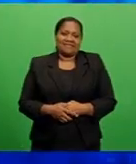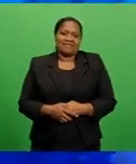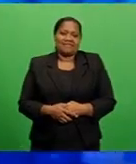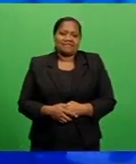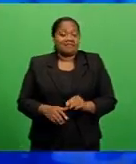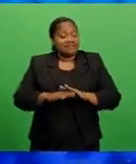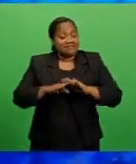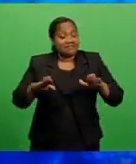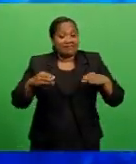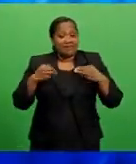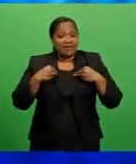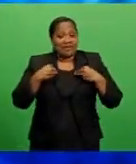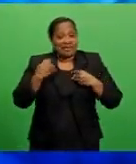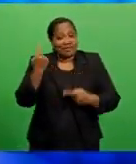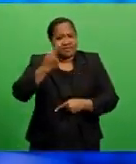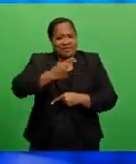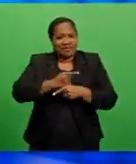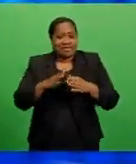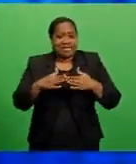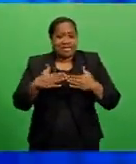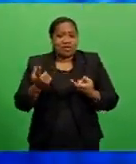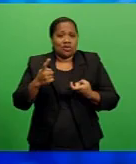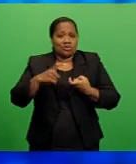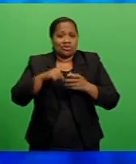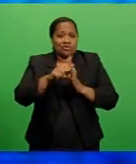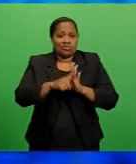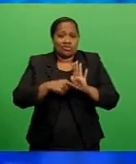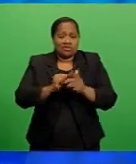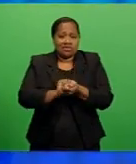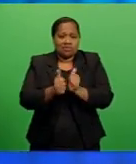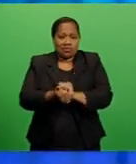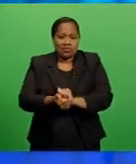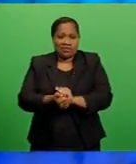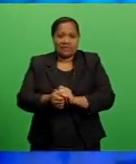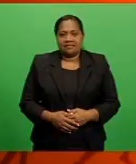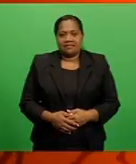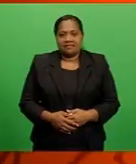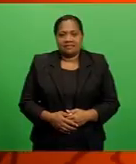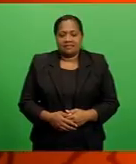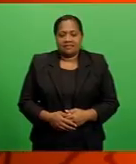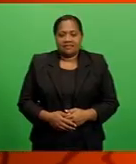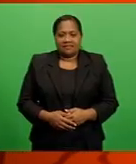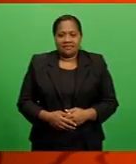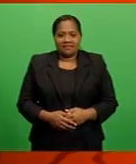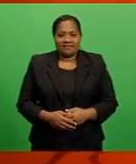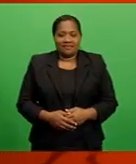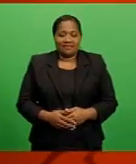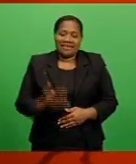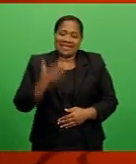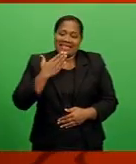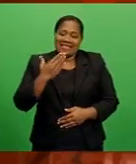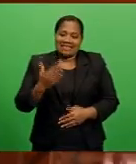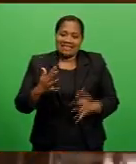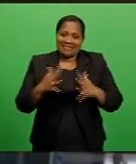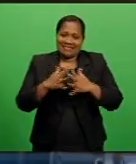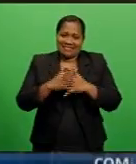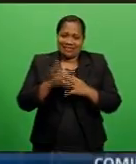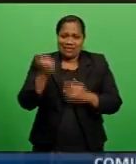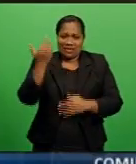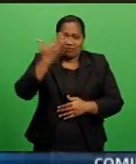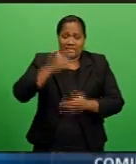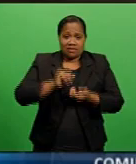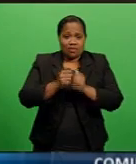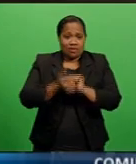And that's it from Business Tonight. We now join Jamie with the latest in sports. Thanks, Whitney, and good evening. Ahead in